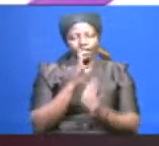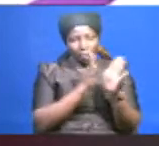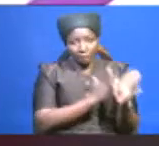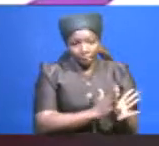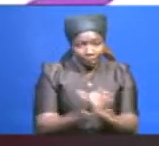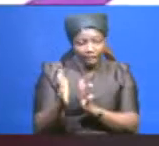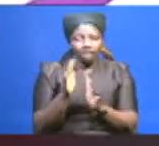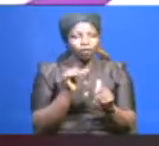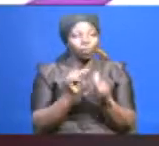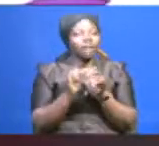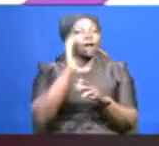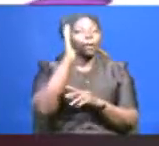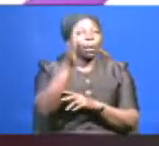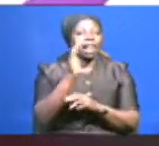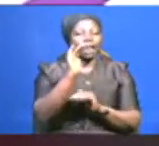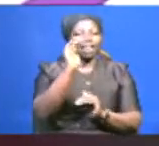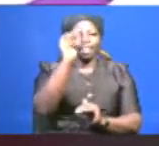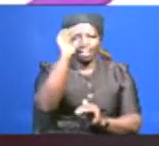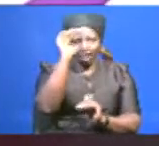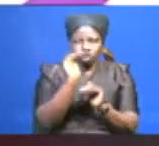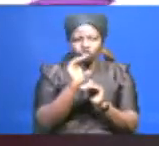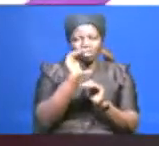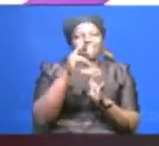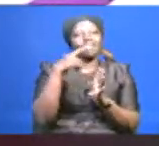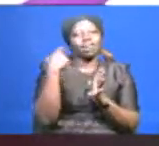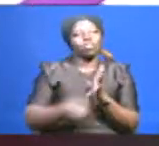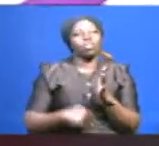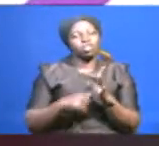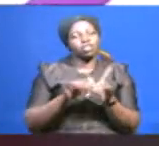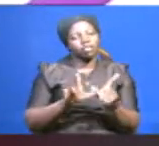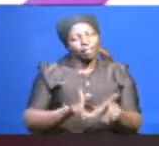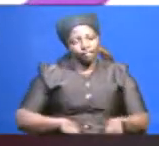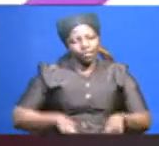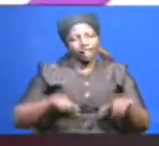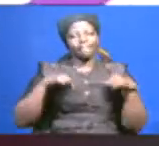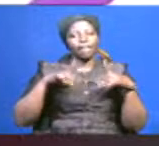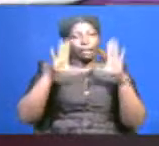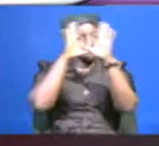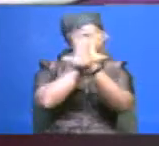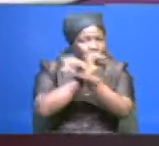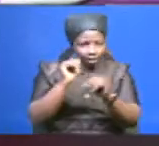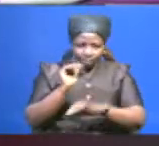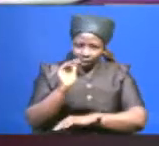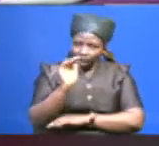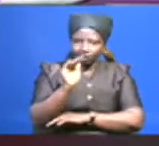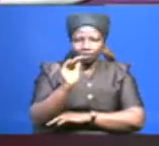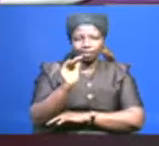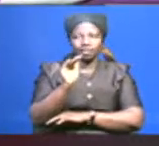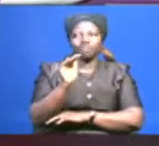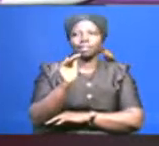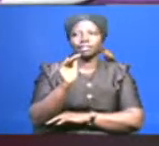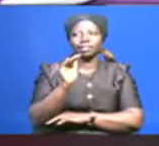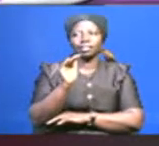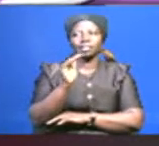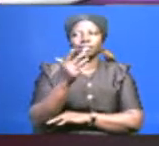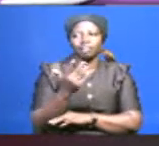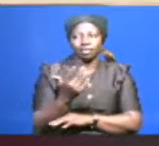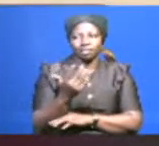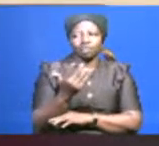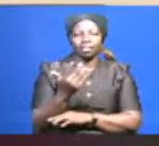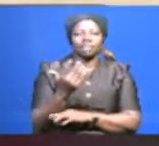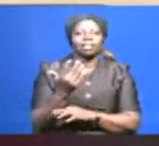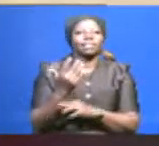ambayo itateremusha gharama ya maisha. The president urges patience to allow economic